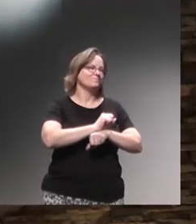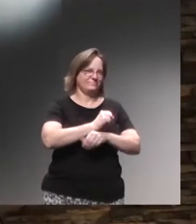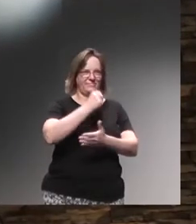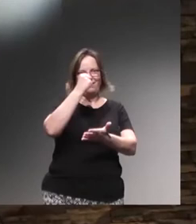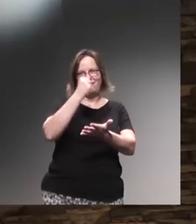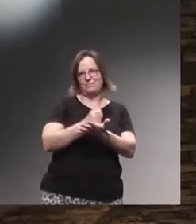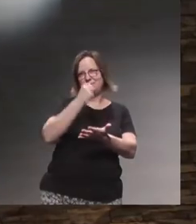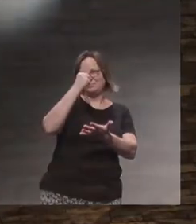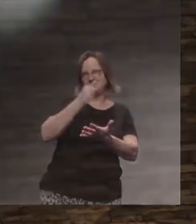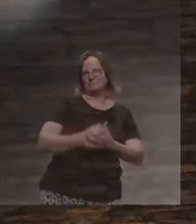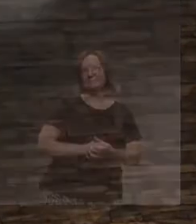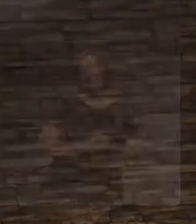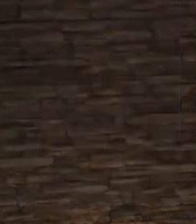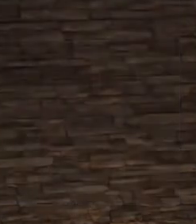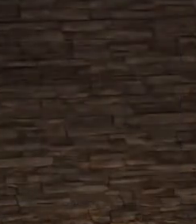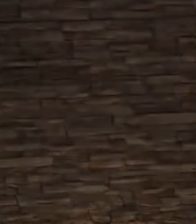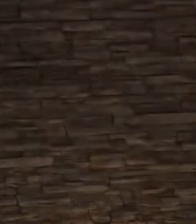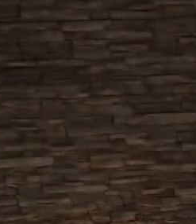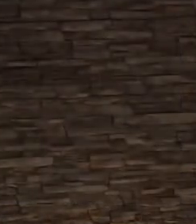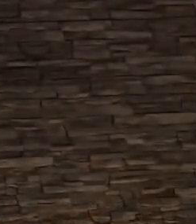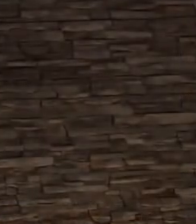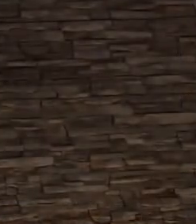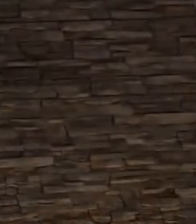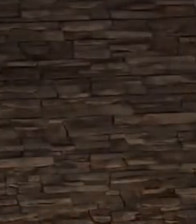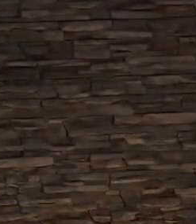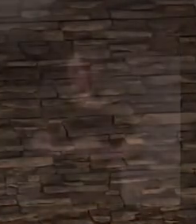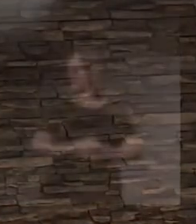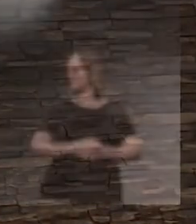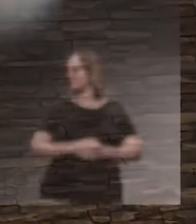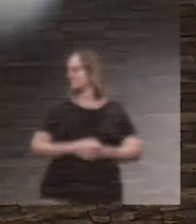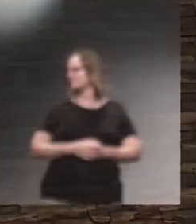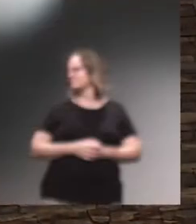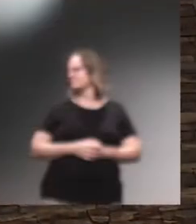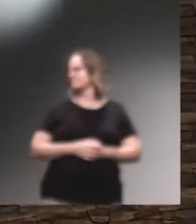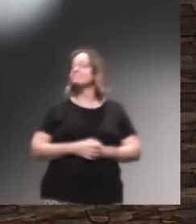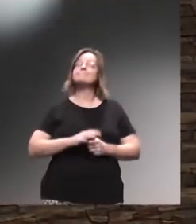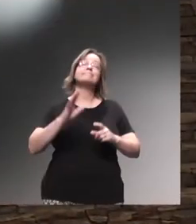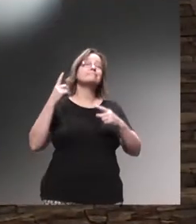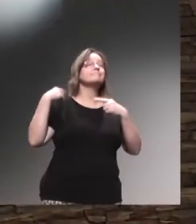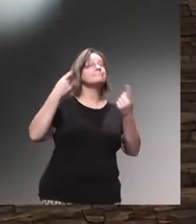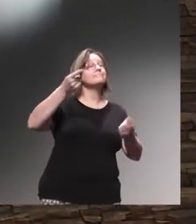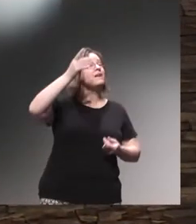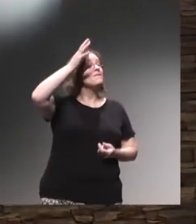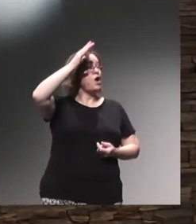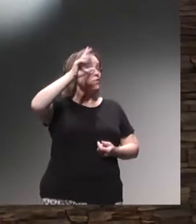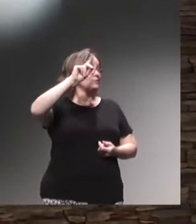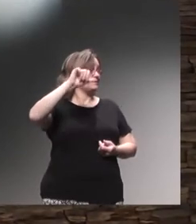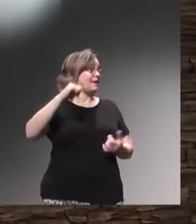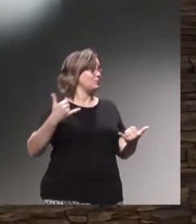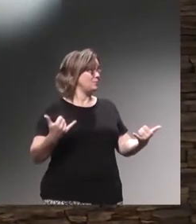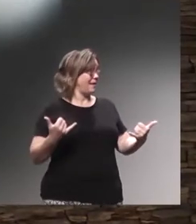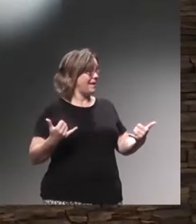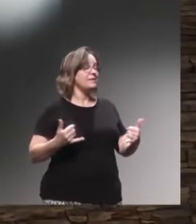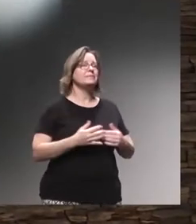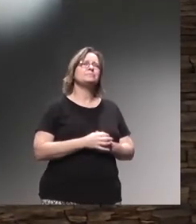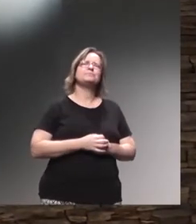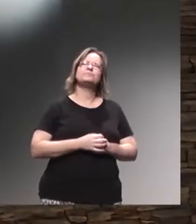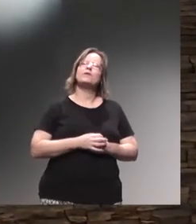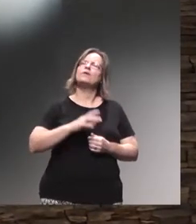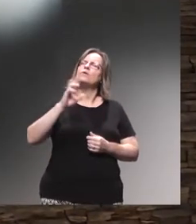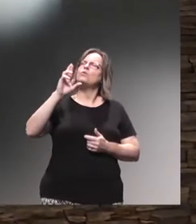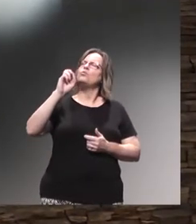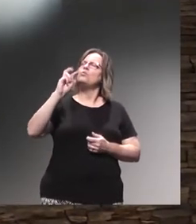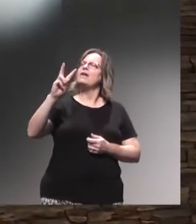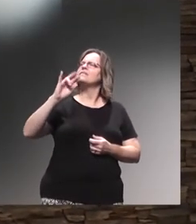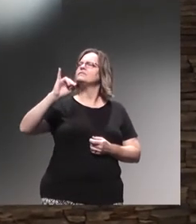Well, since it is Father's Day, and Reverend Jan and I decided to talk today about